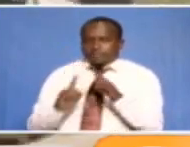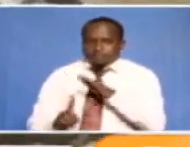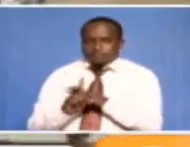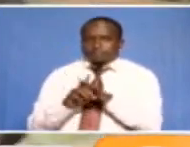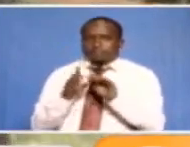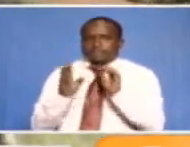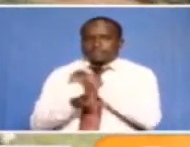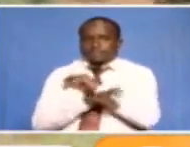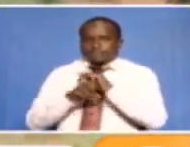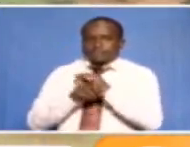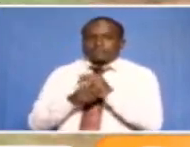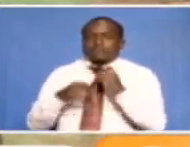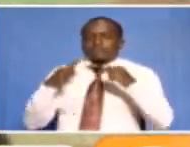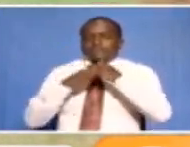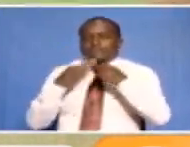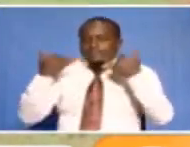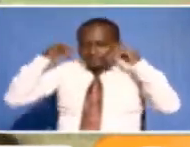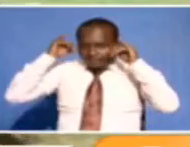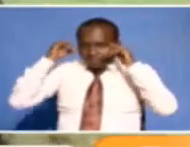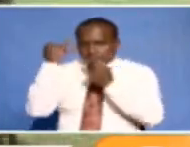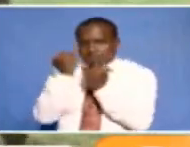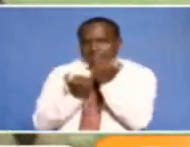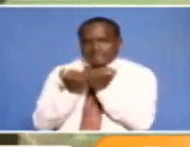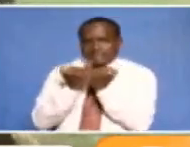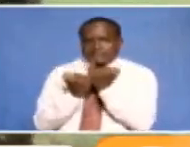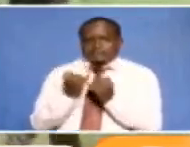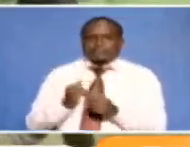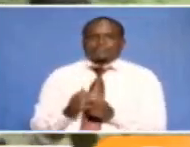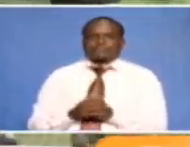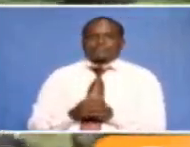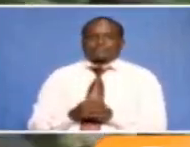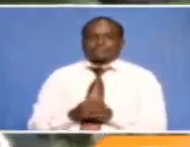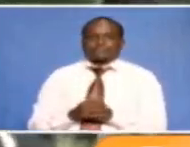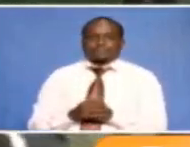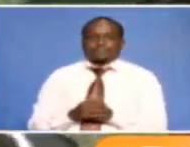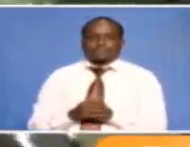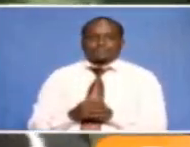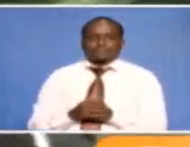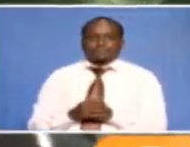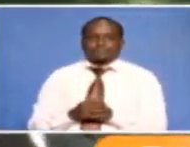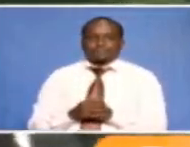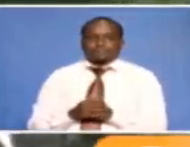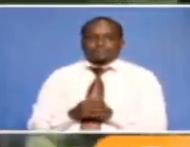theft of 8 head of cattle on Saturday. Raquel Mwigai for Citizen TV.